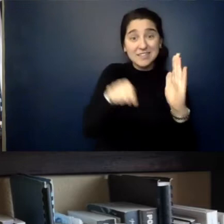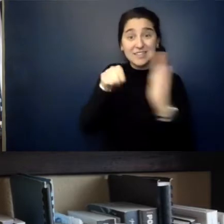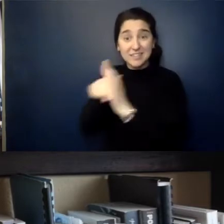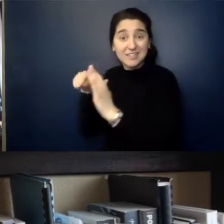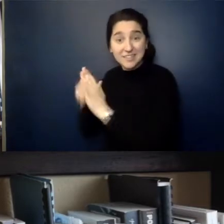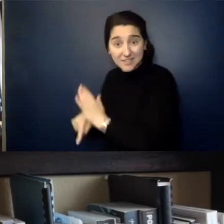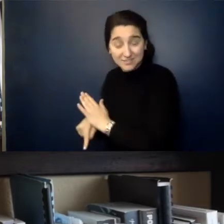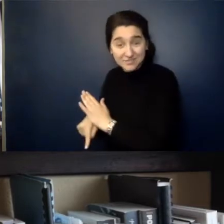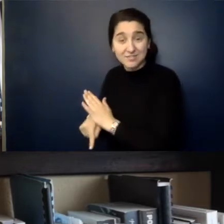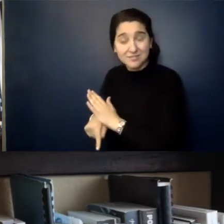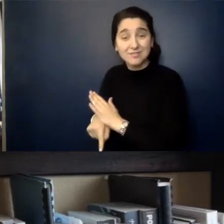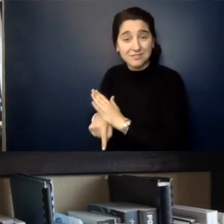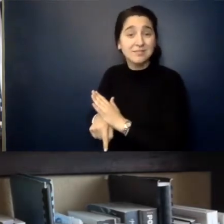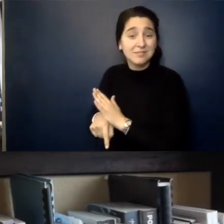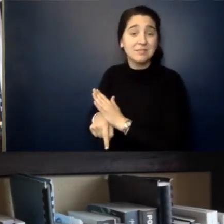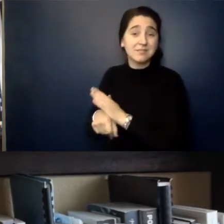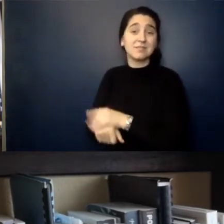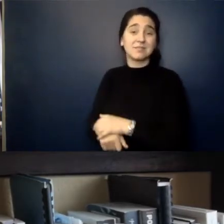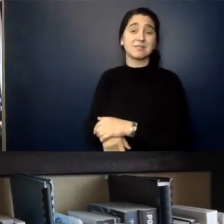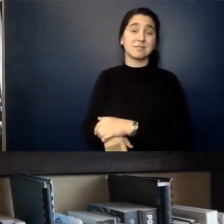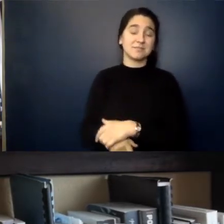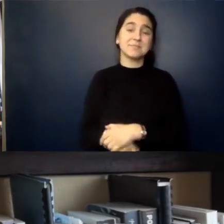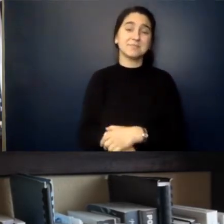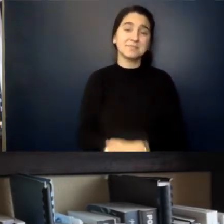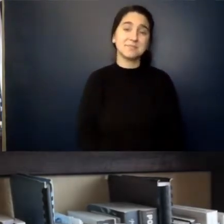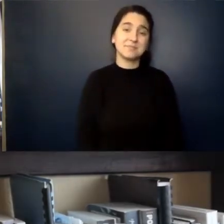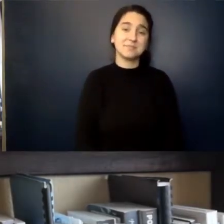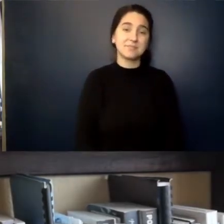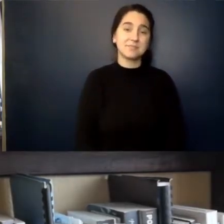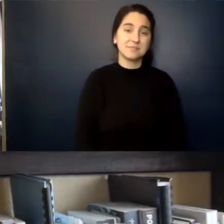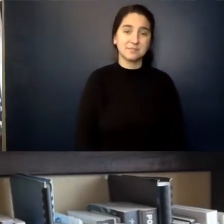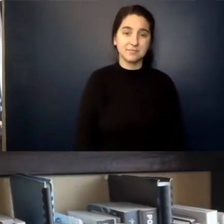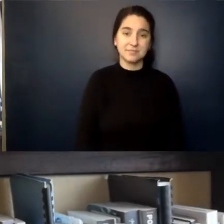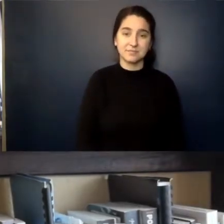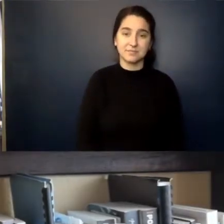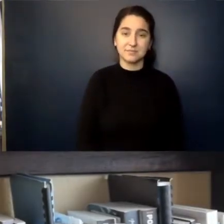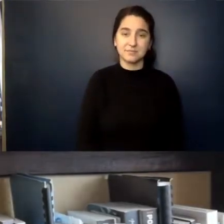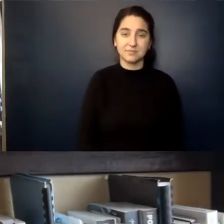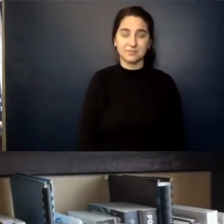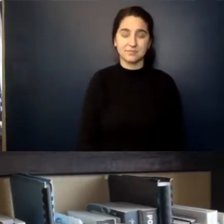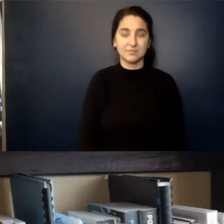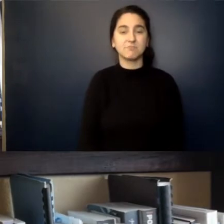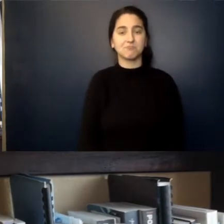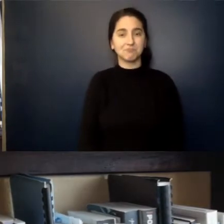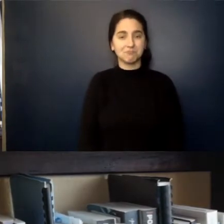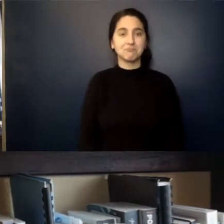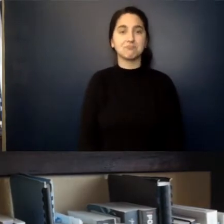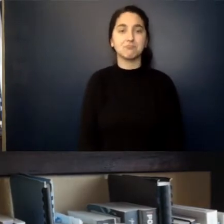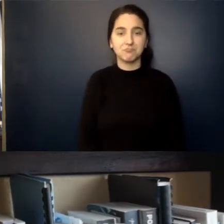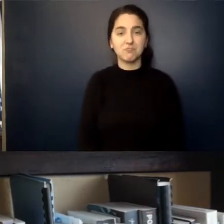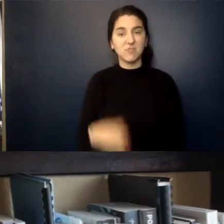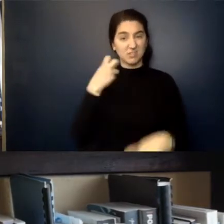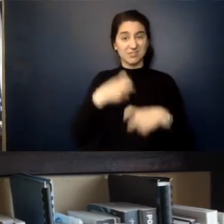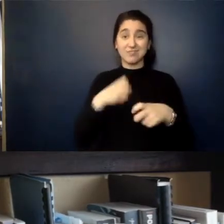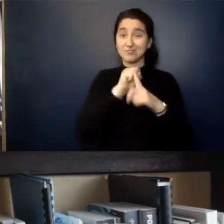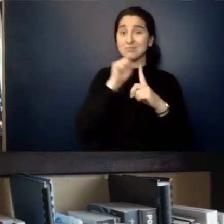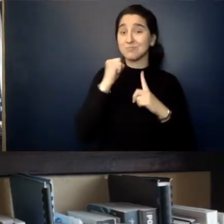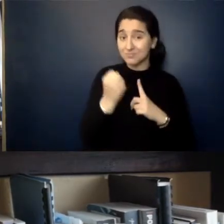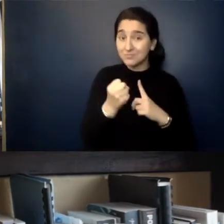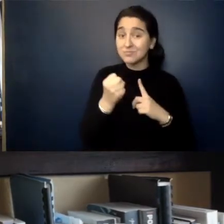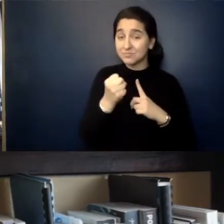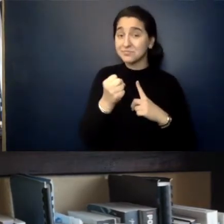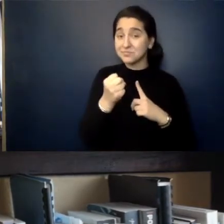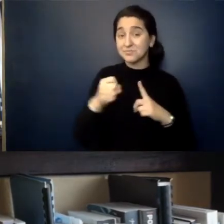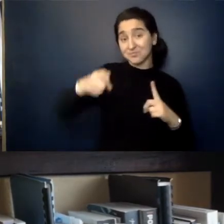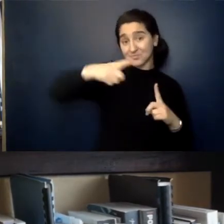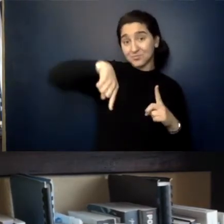Many of these communities are being criminalized. Many of the defenders